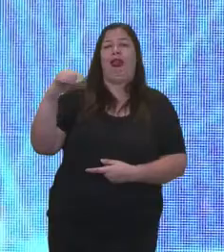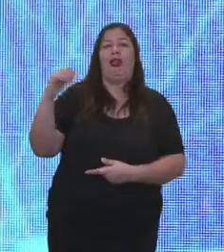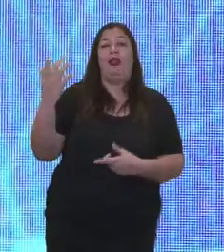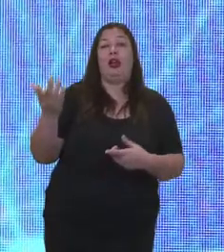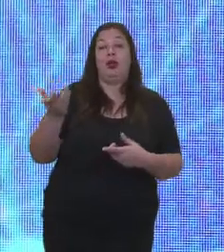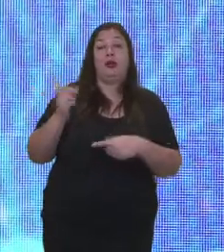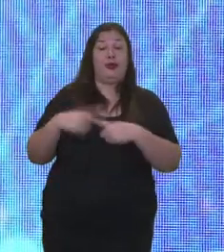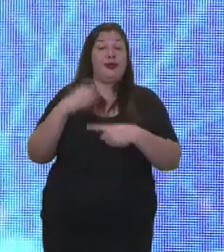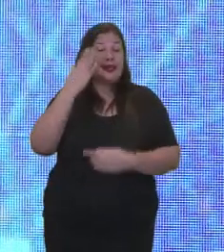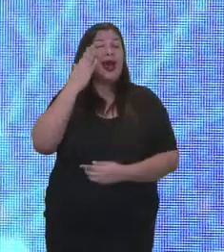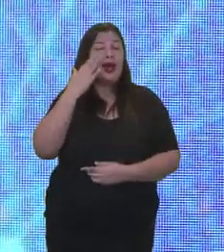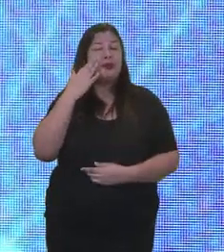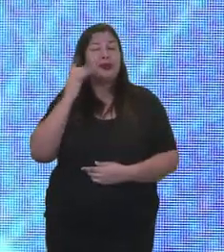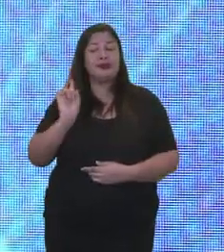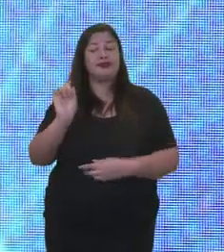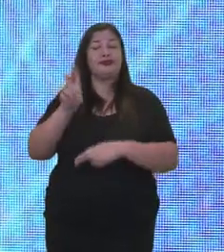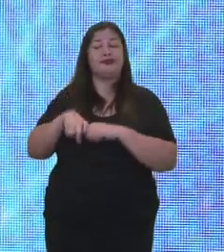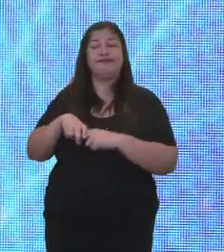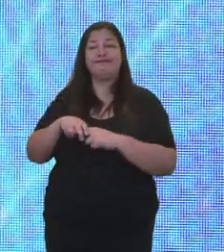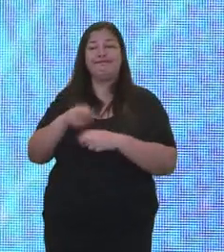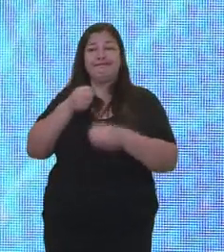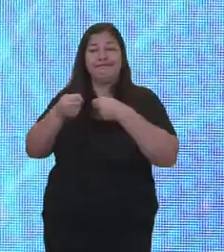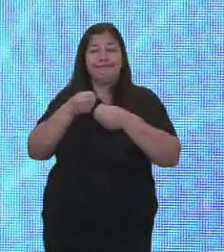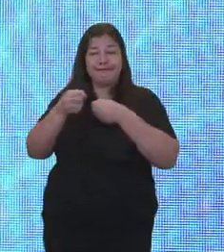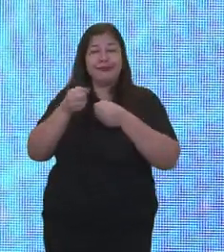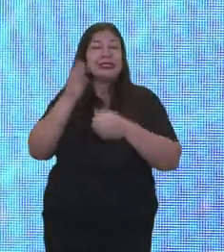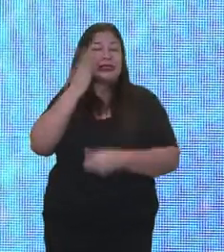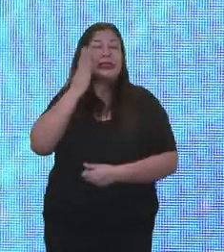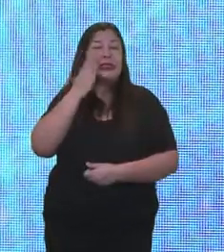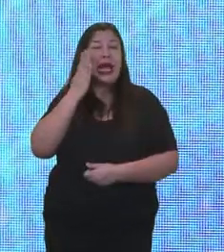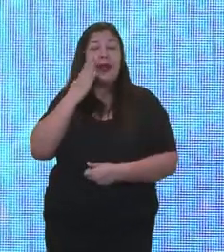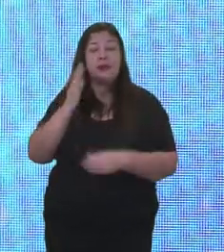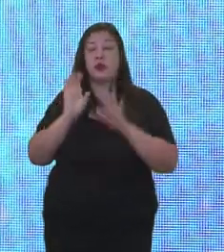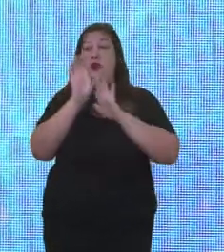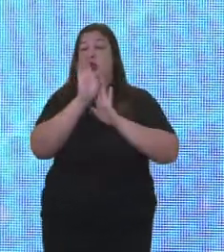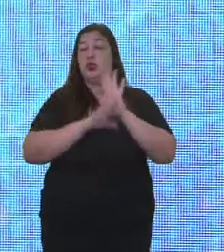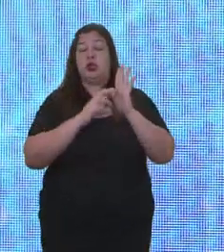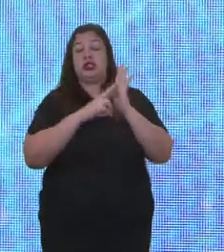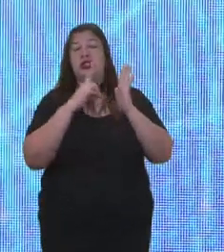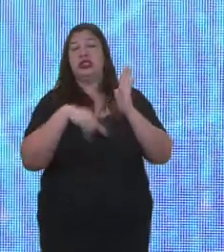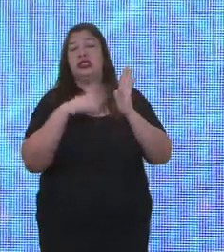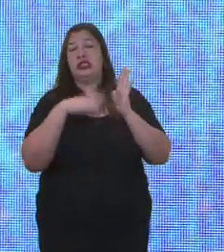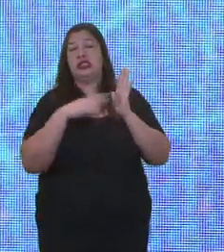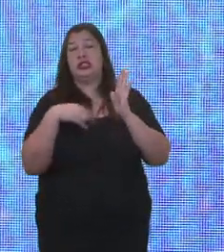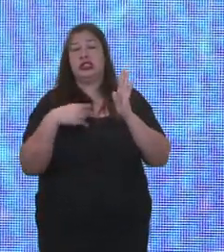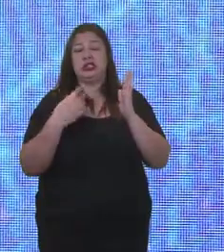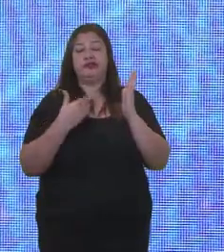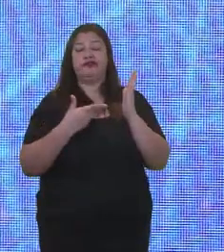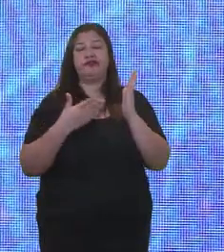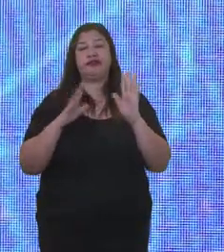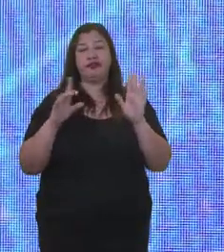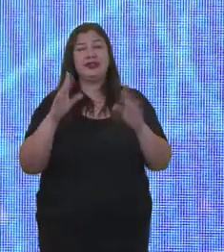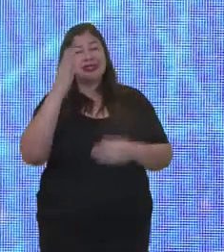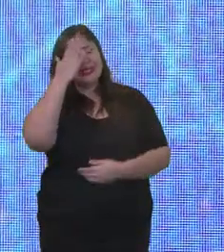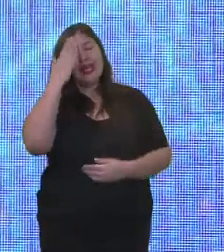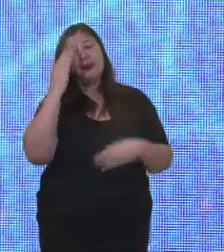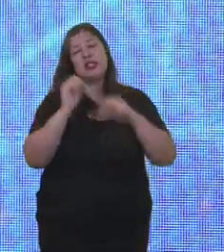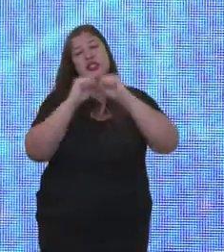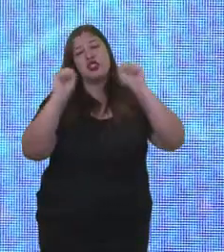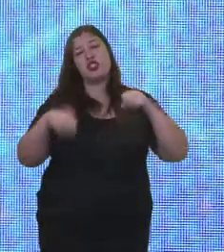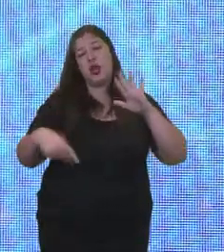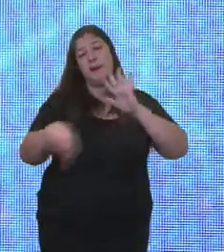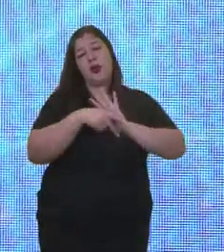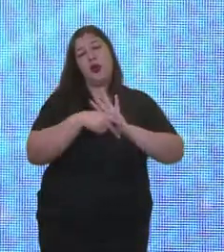be assessed, and also to enter the system that deny them.